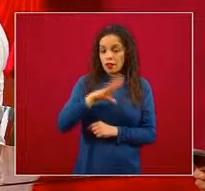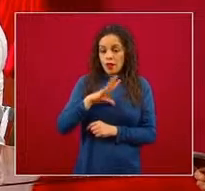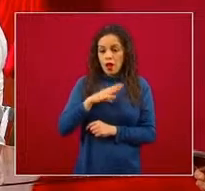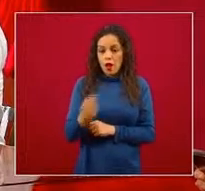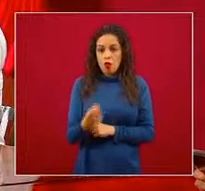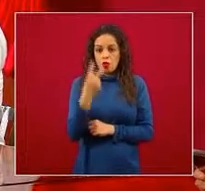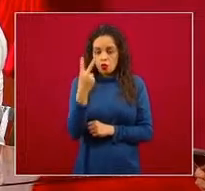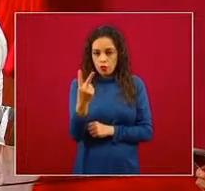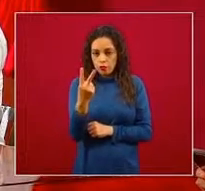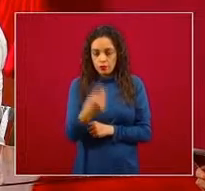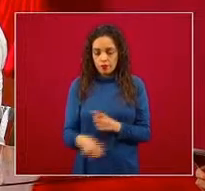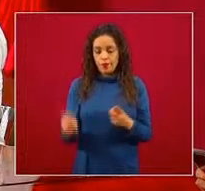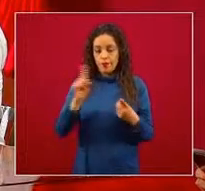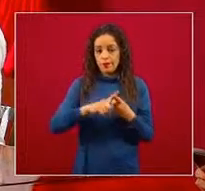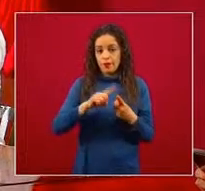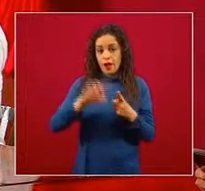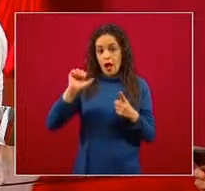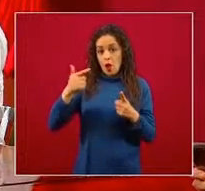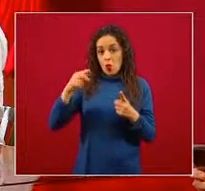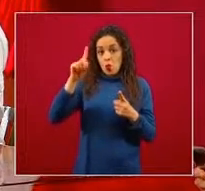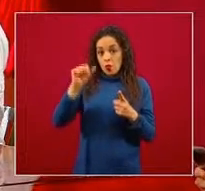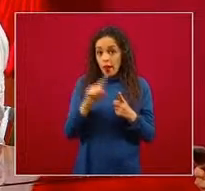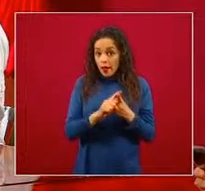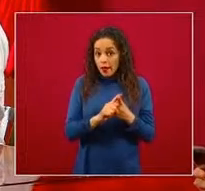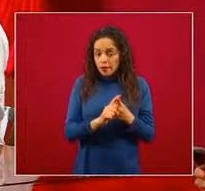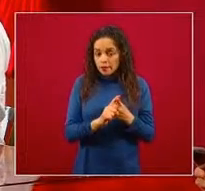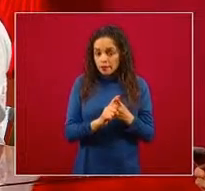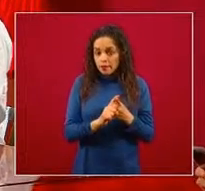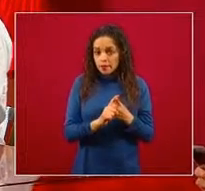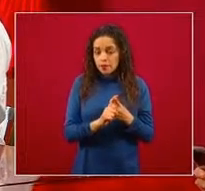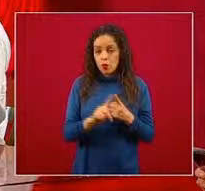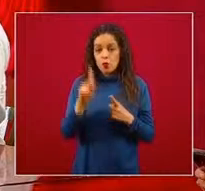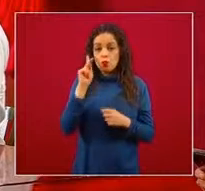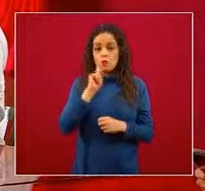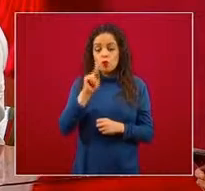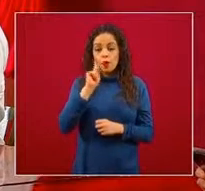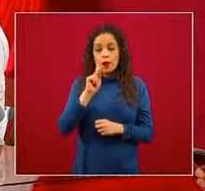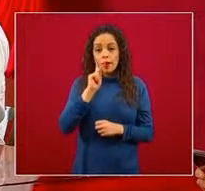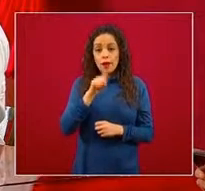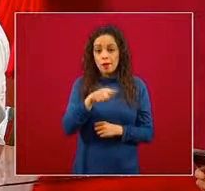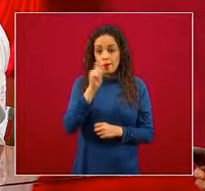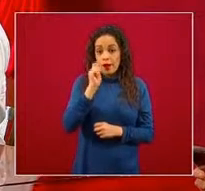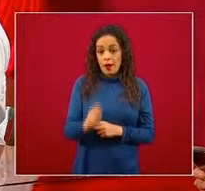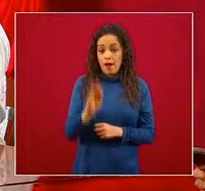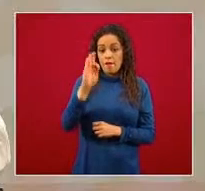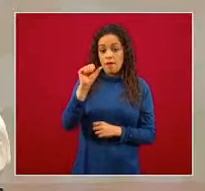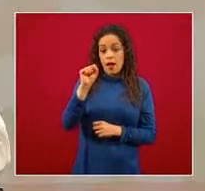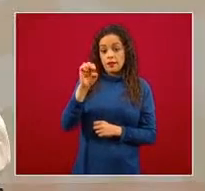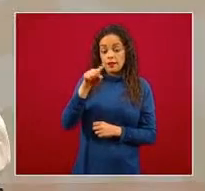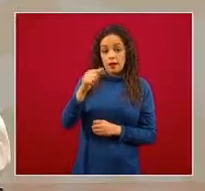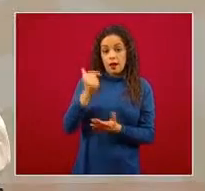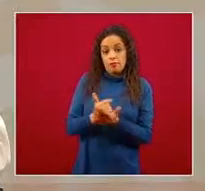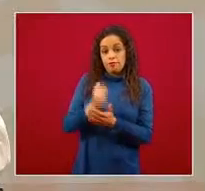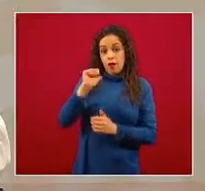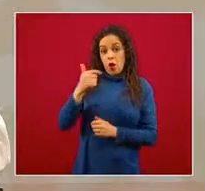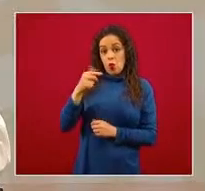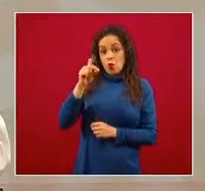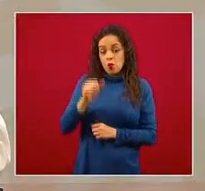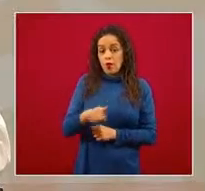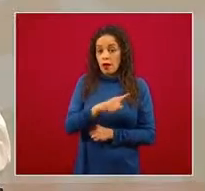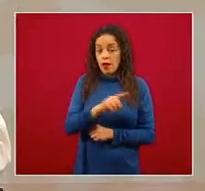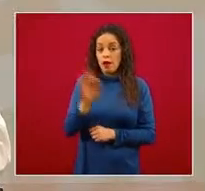A branch, which is the acute phase test. The interpretation of such tests, when